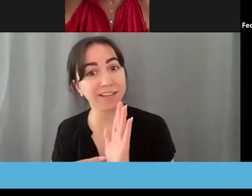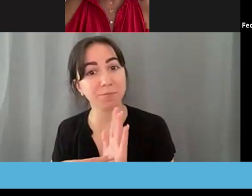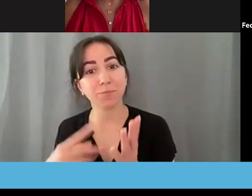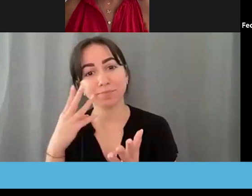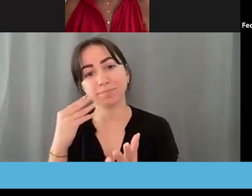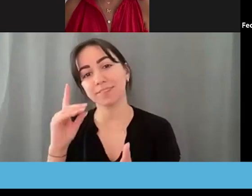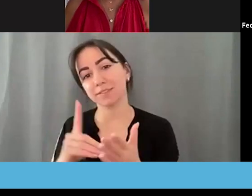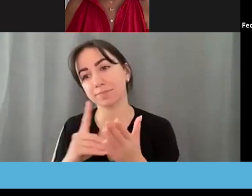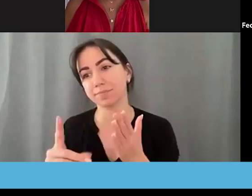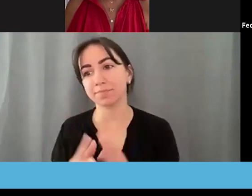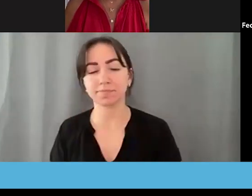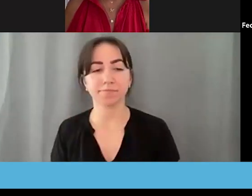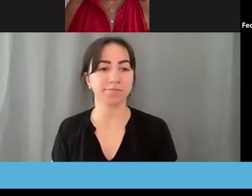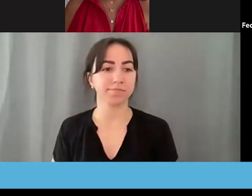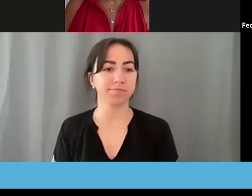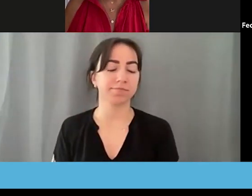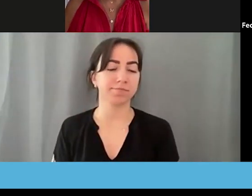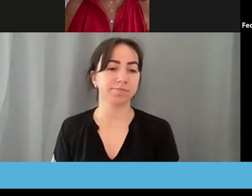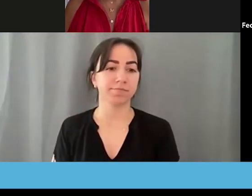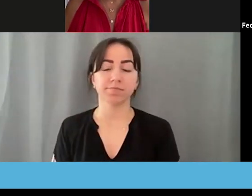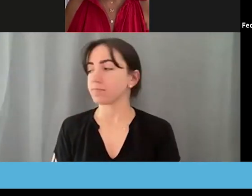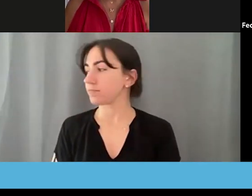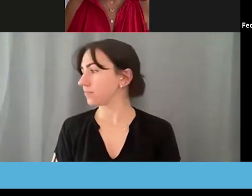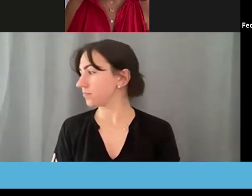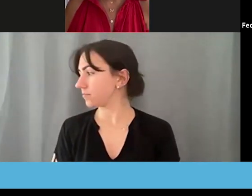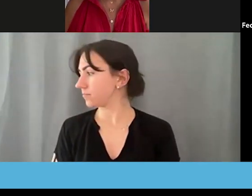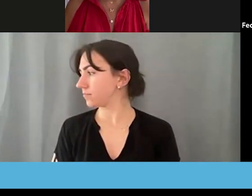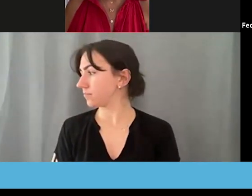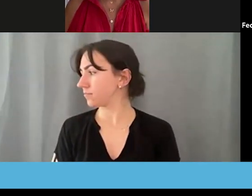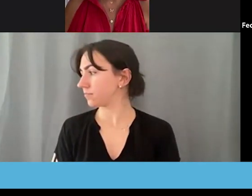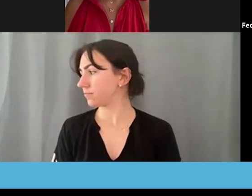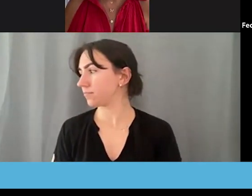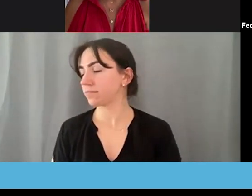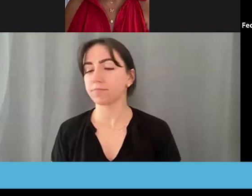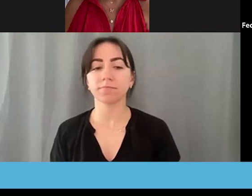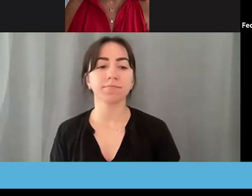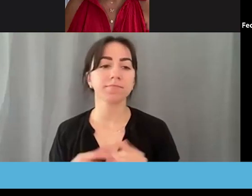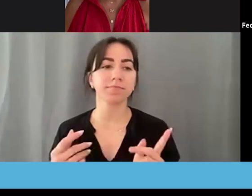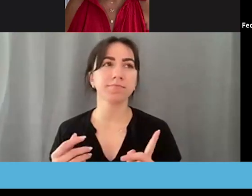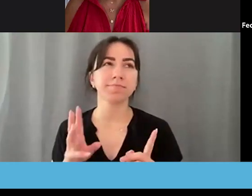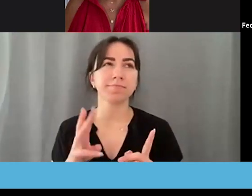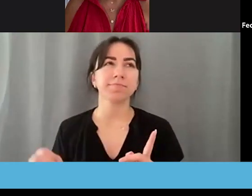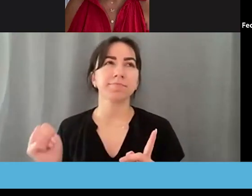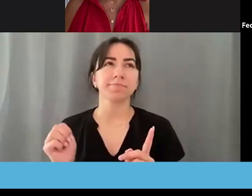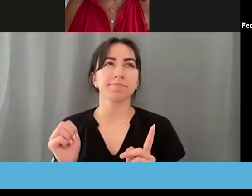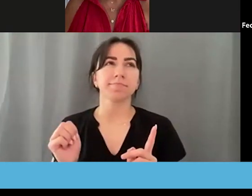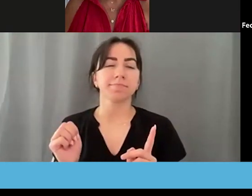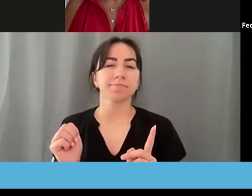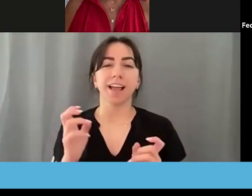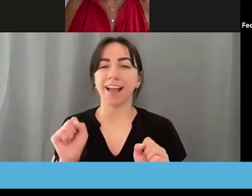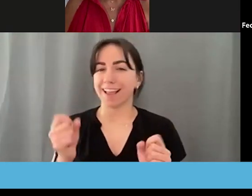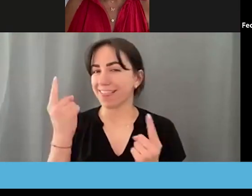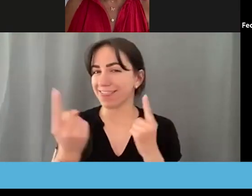discrimination? I mean, I can think of